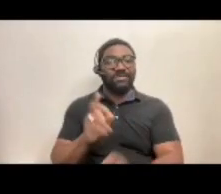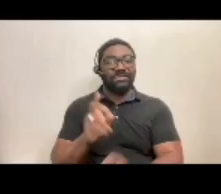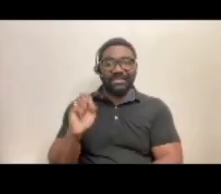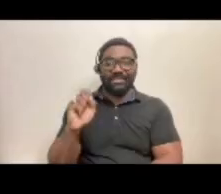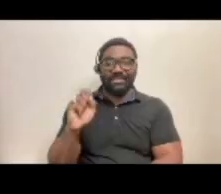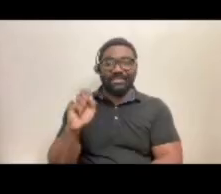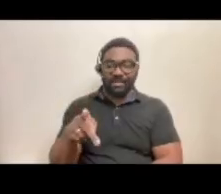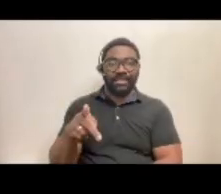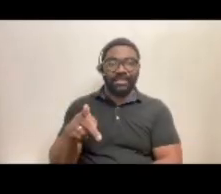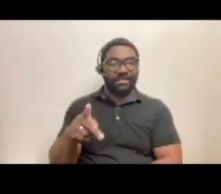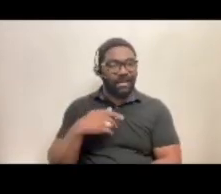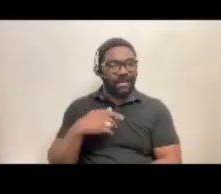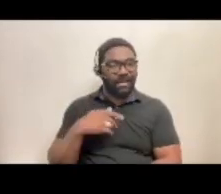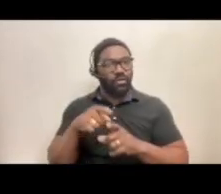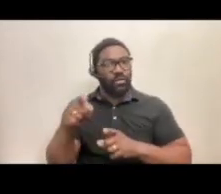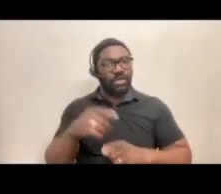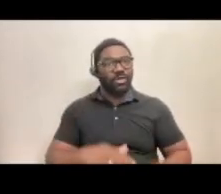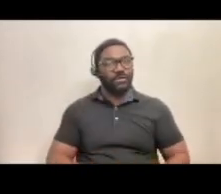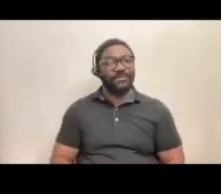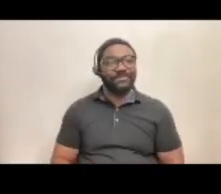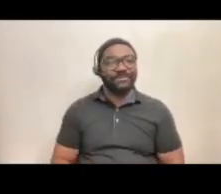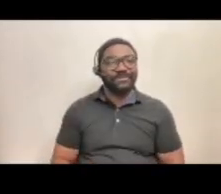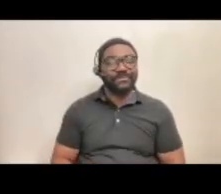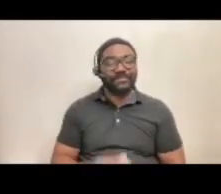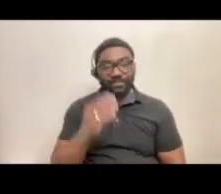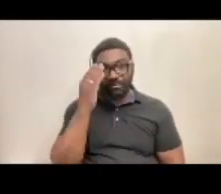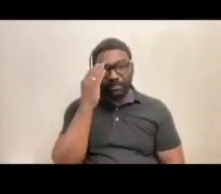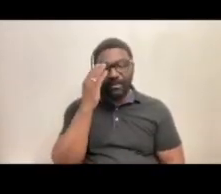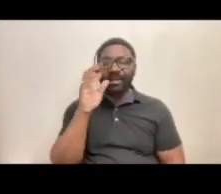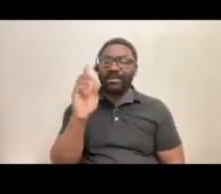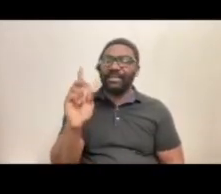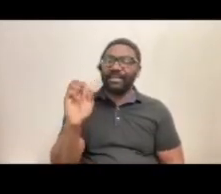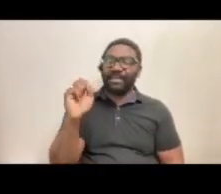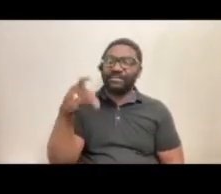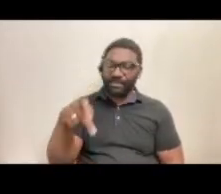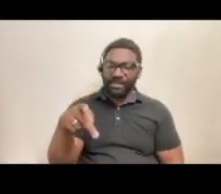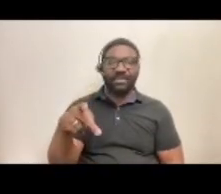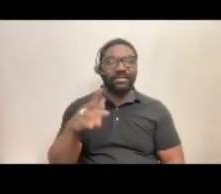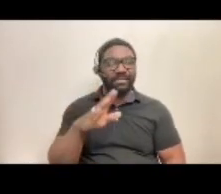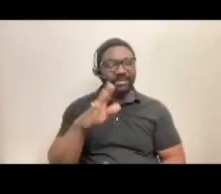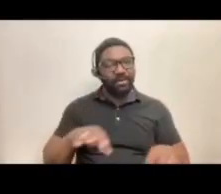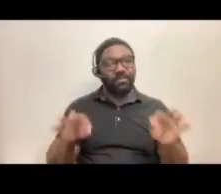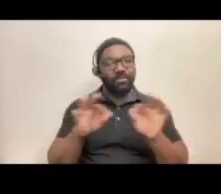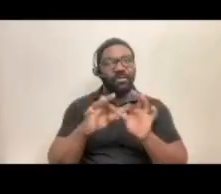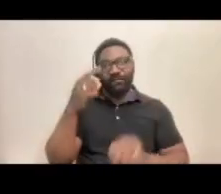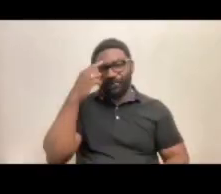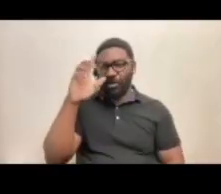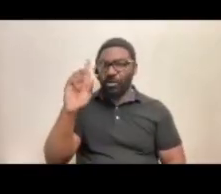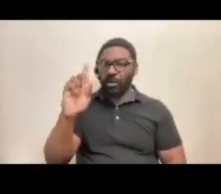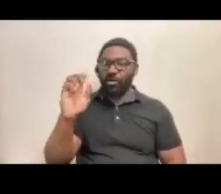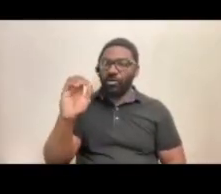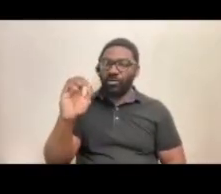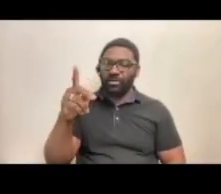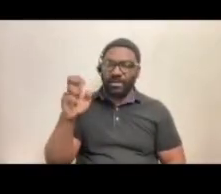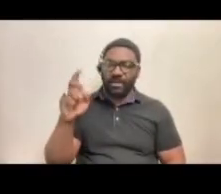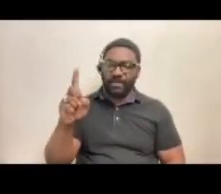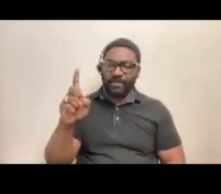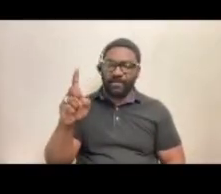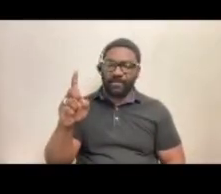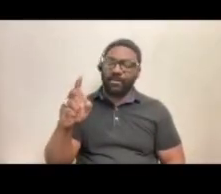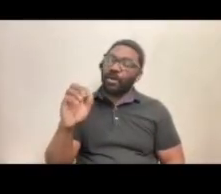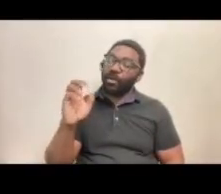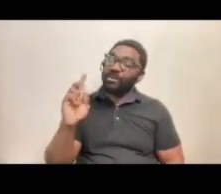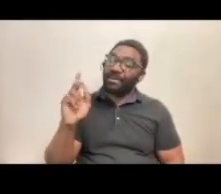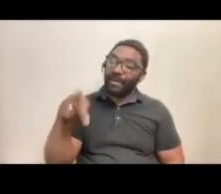workforce. So, DSPs are central also to ODEP's mission. They support individuals with disabilities in developing